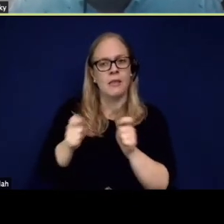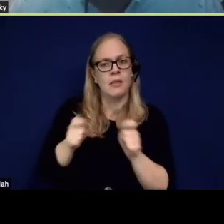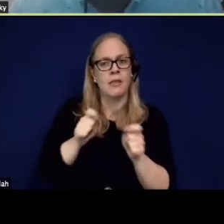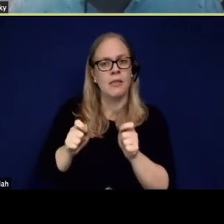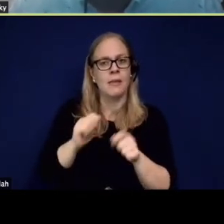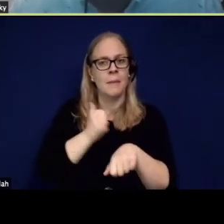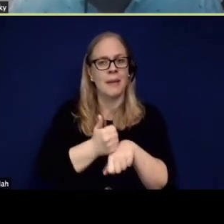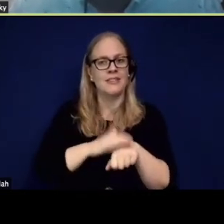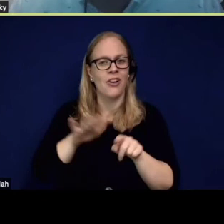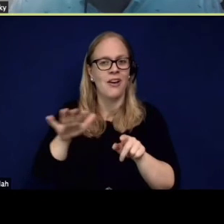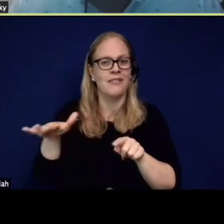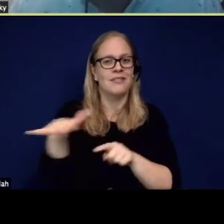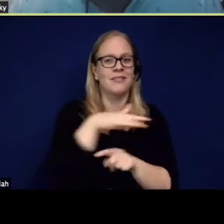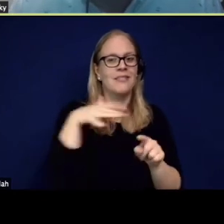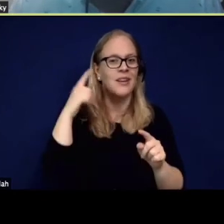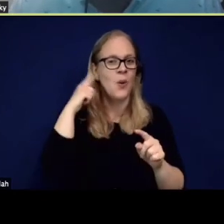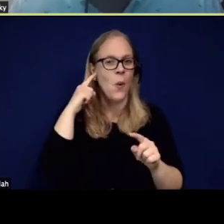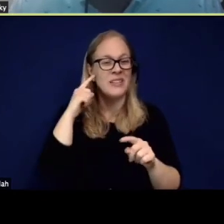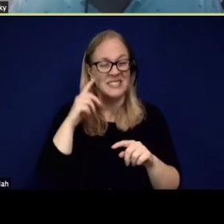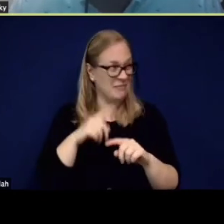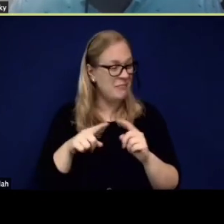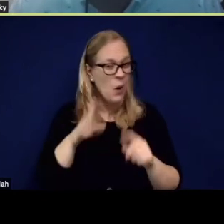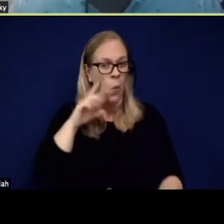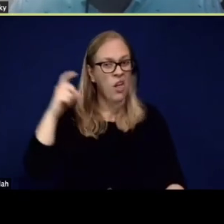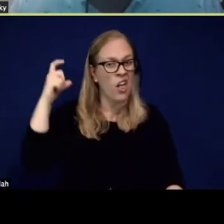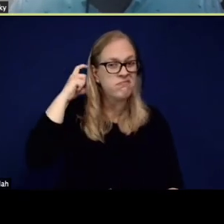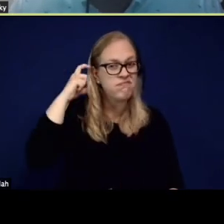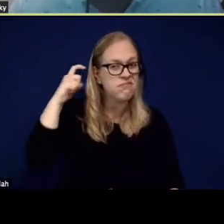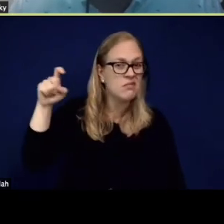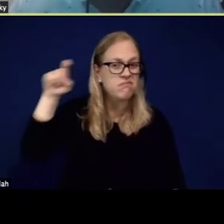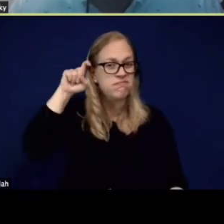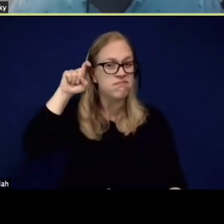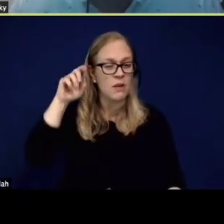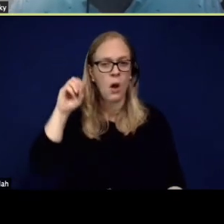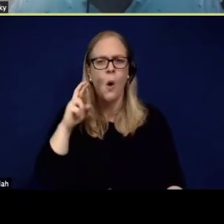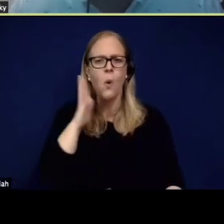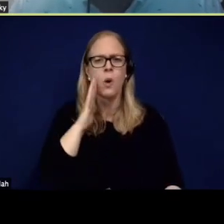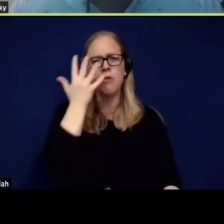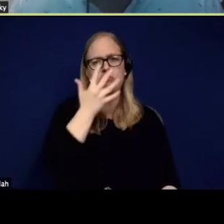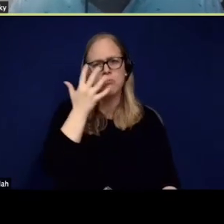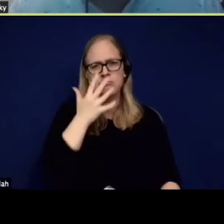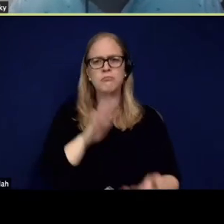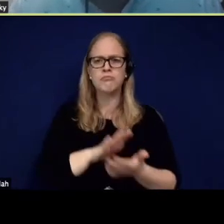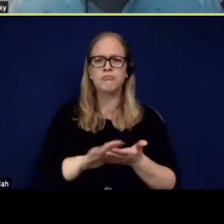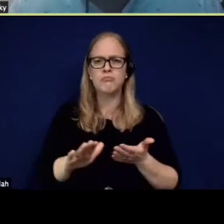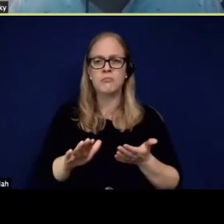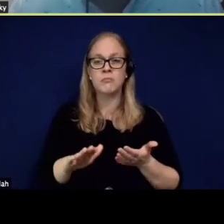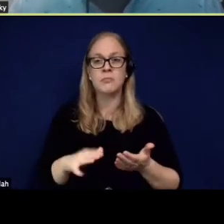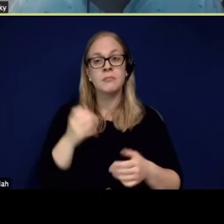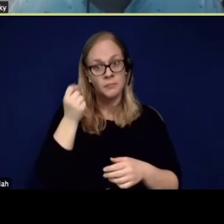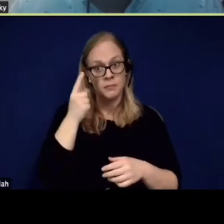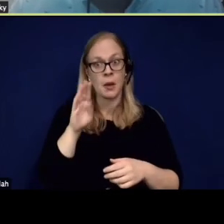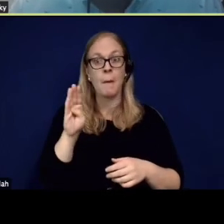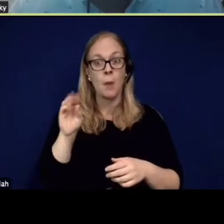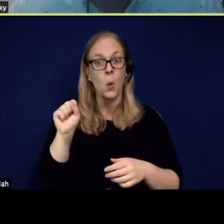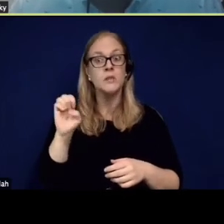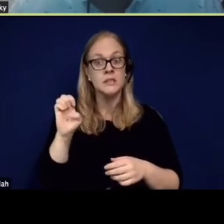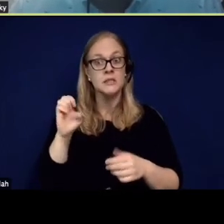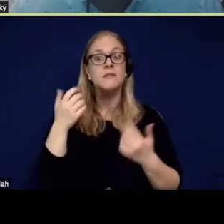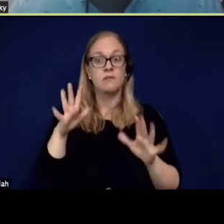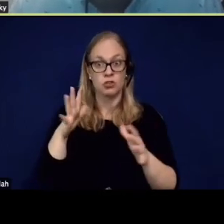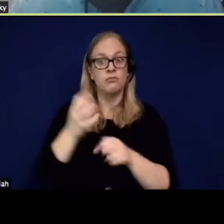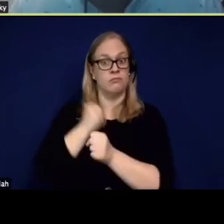be cosmetically appealing? Bose has actually got approval for a Bose hearing aid in 2018, but they're not out